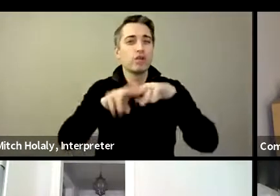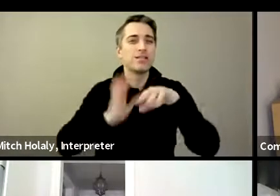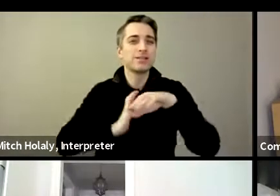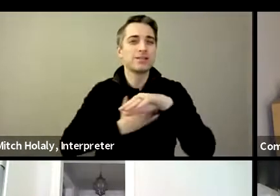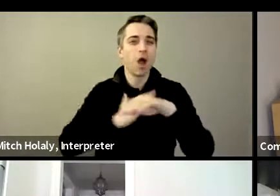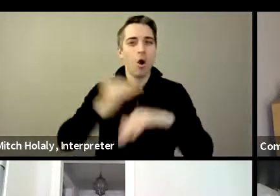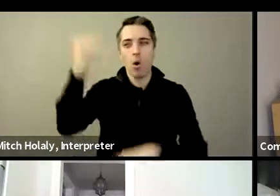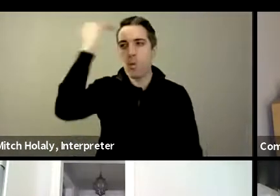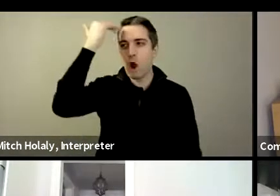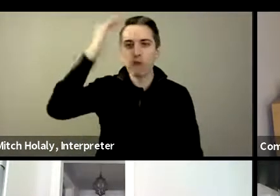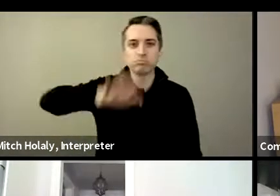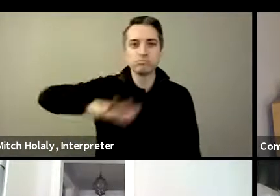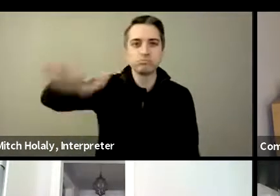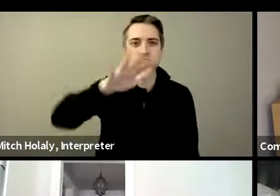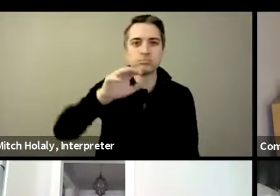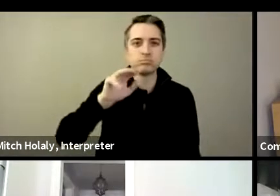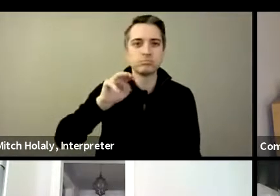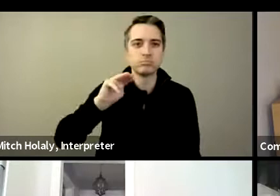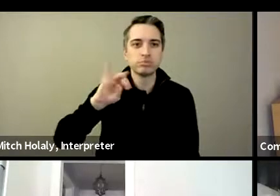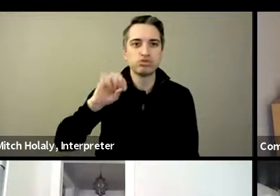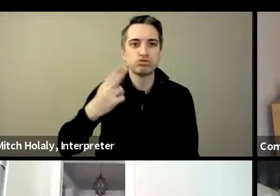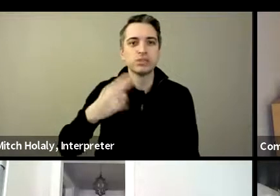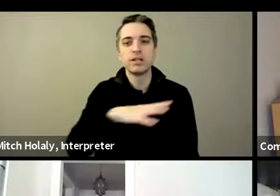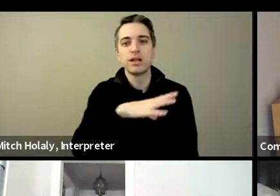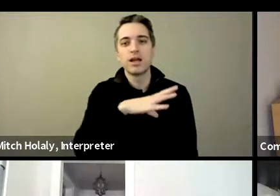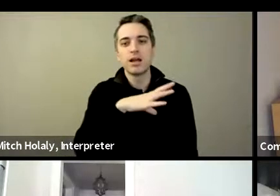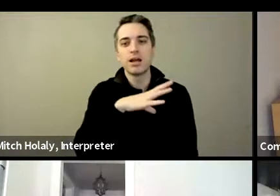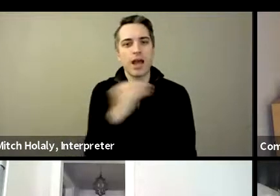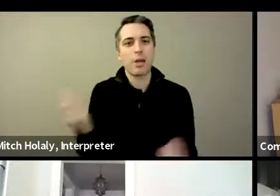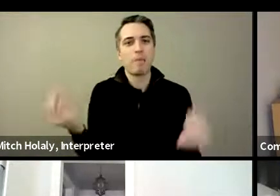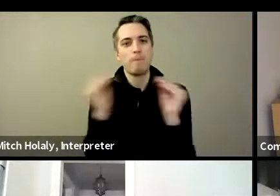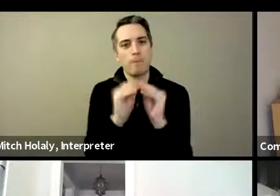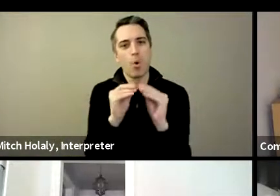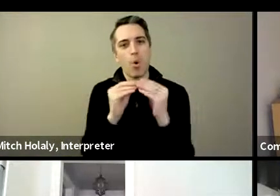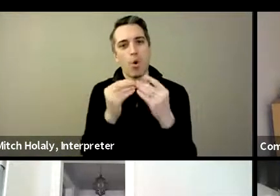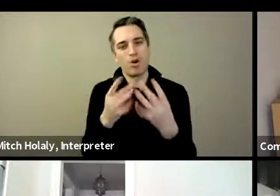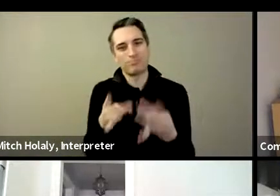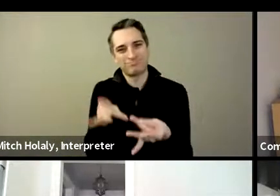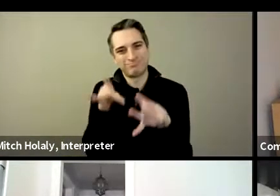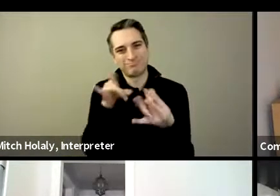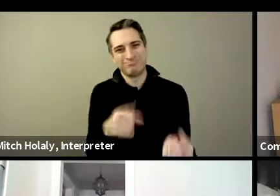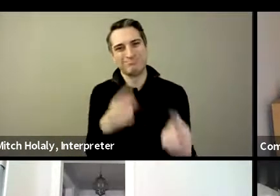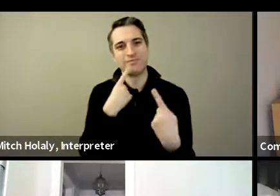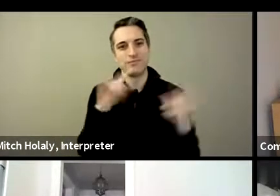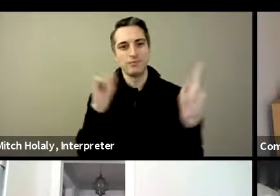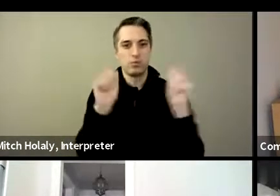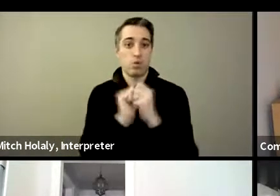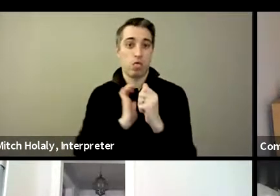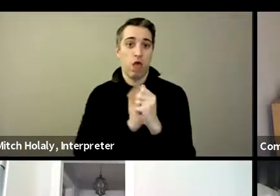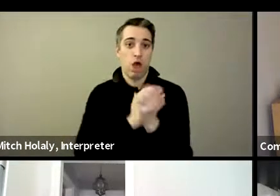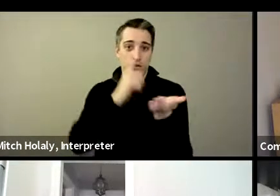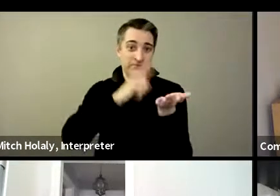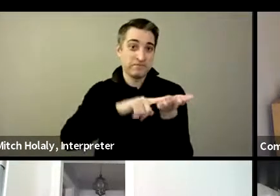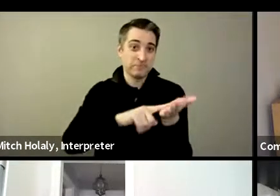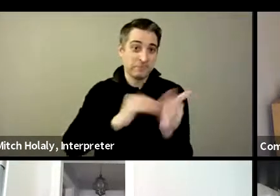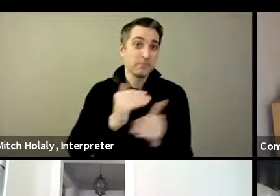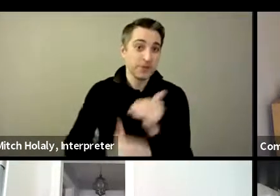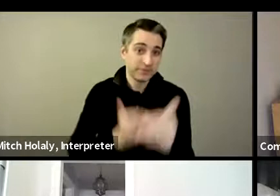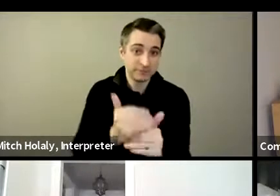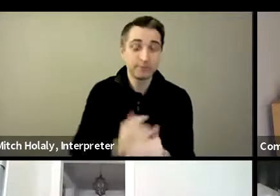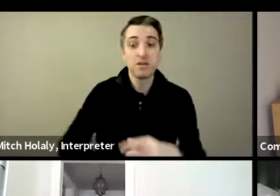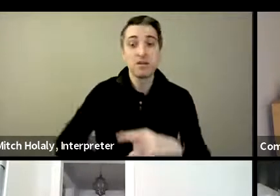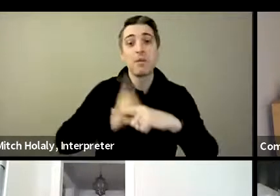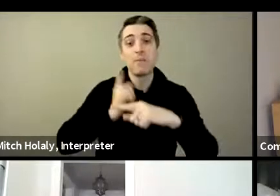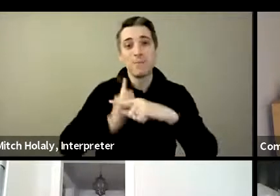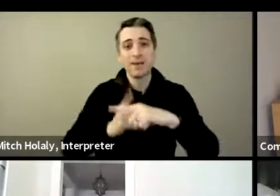the state of Michigan and to increase and improve efficiencies with our investigative process, as well as to improve our service